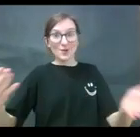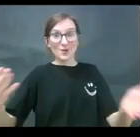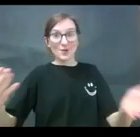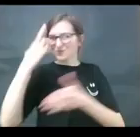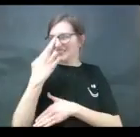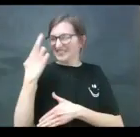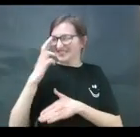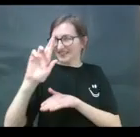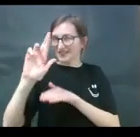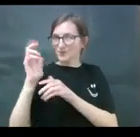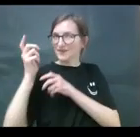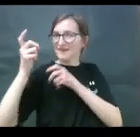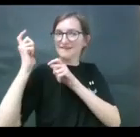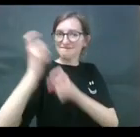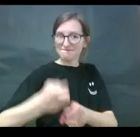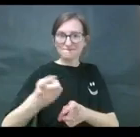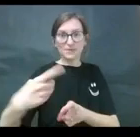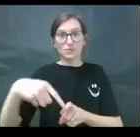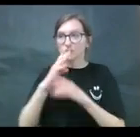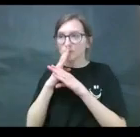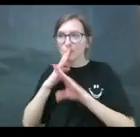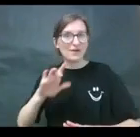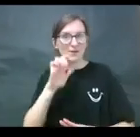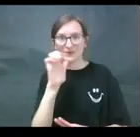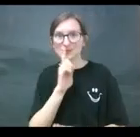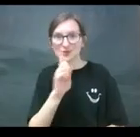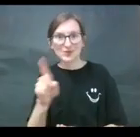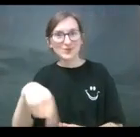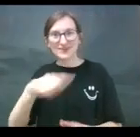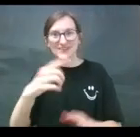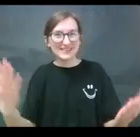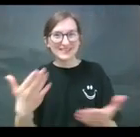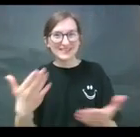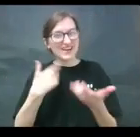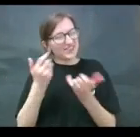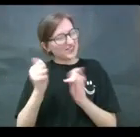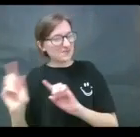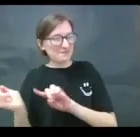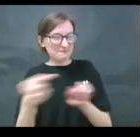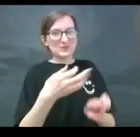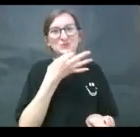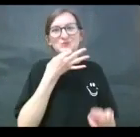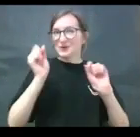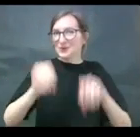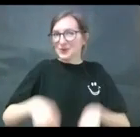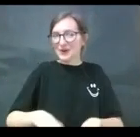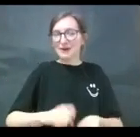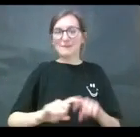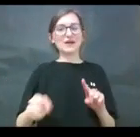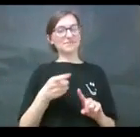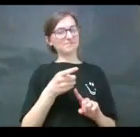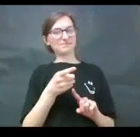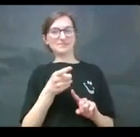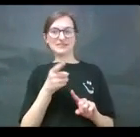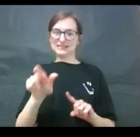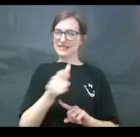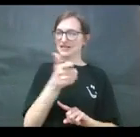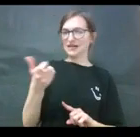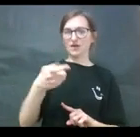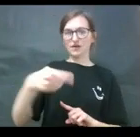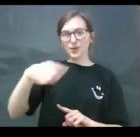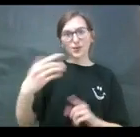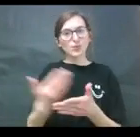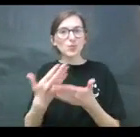got it. So you guys are so quiet in here. I wasn't sure if you're in here. I tried to get up as soon as I could. So is anyone new here to Lincoln Center at